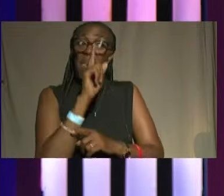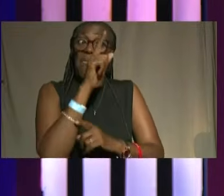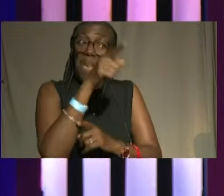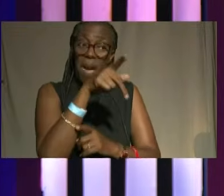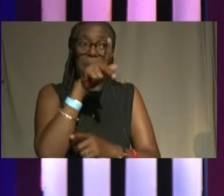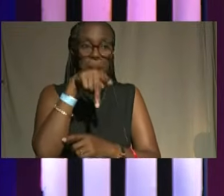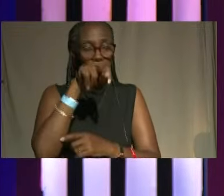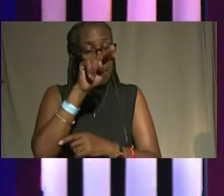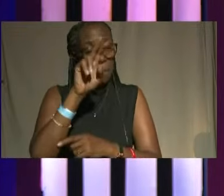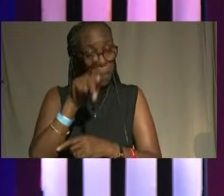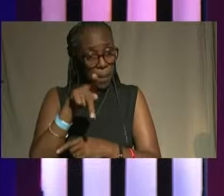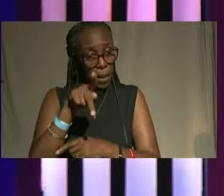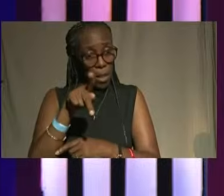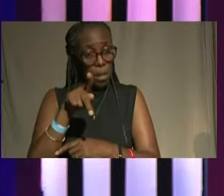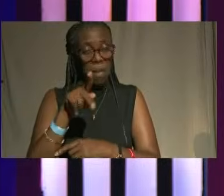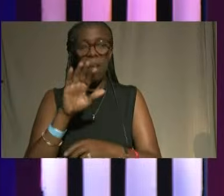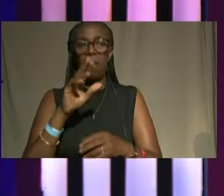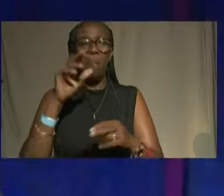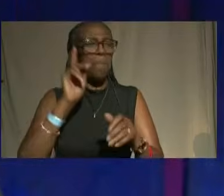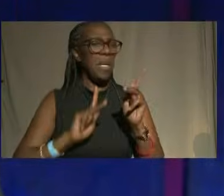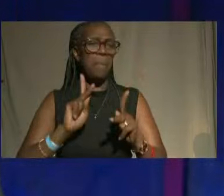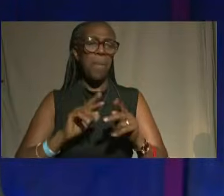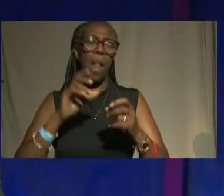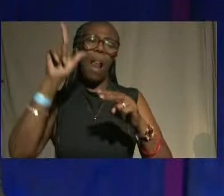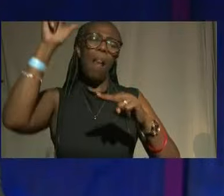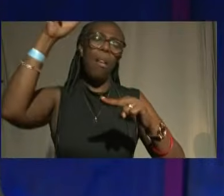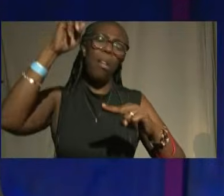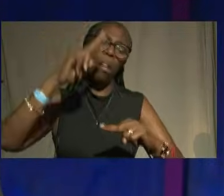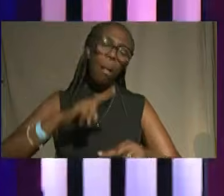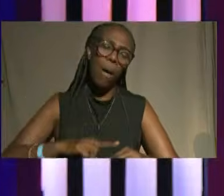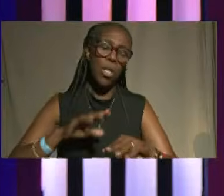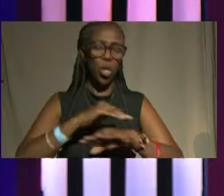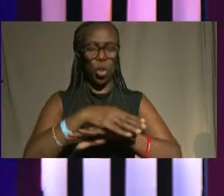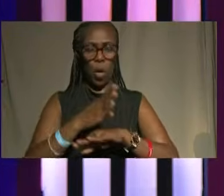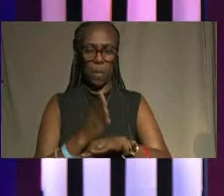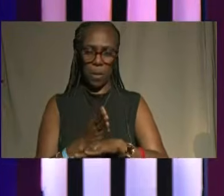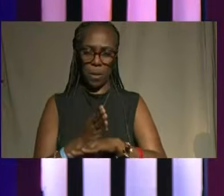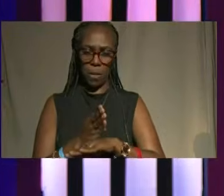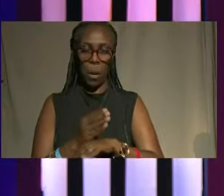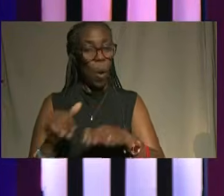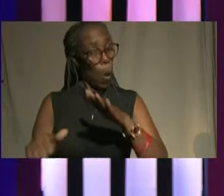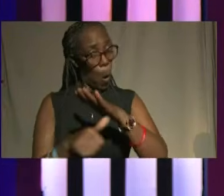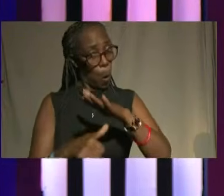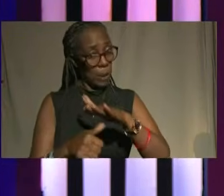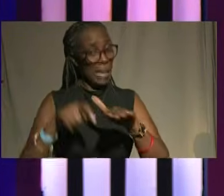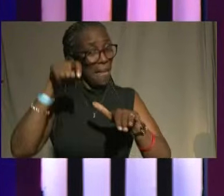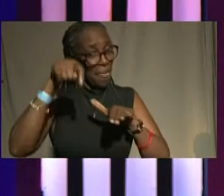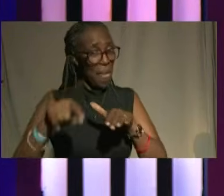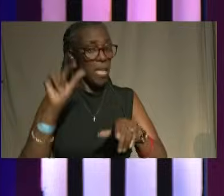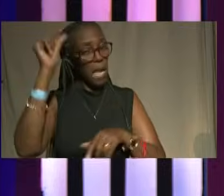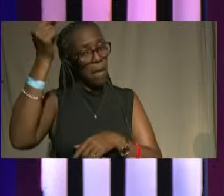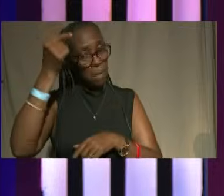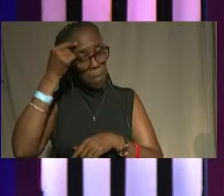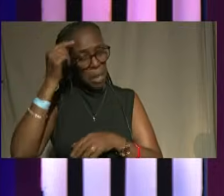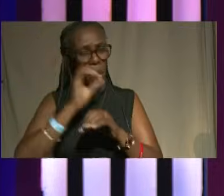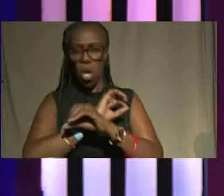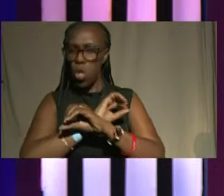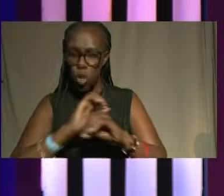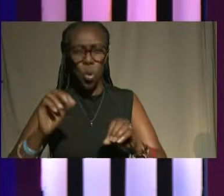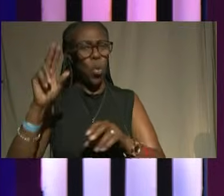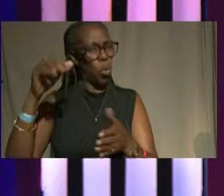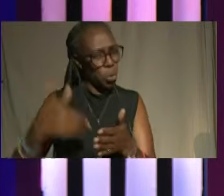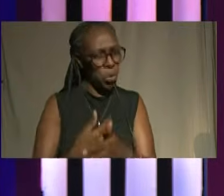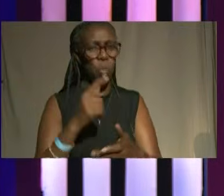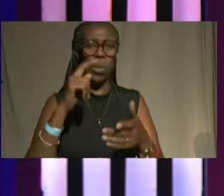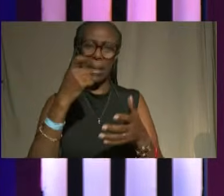borrowed and spent, or taxed and spent. Under this government, no new taxes, and jobs have been created. This is a more